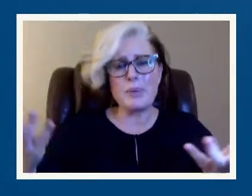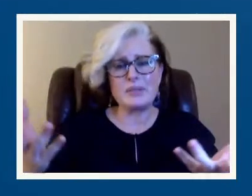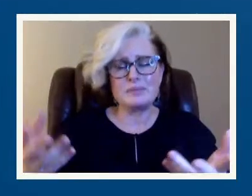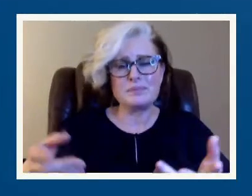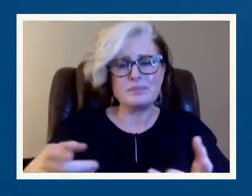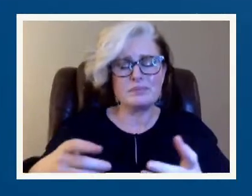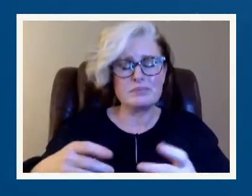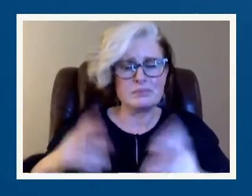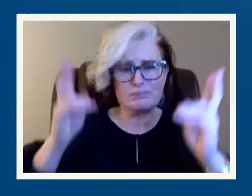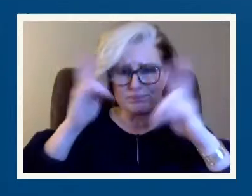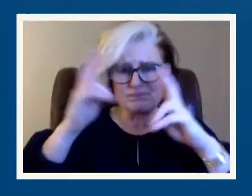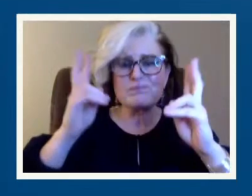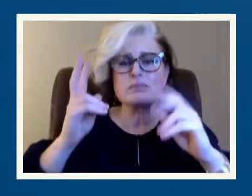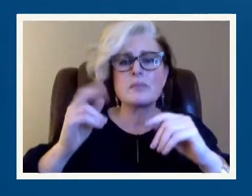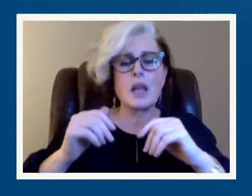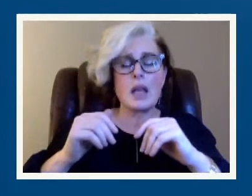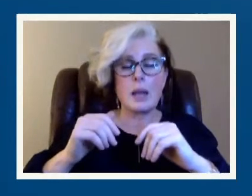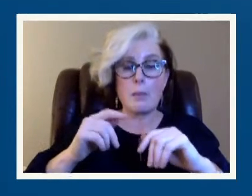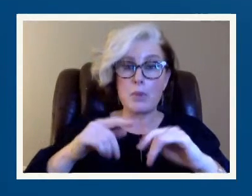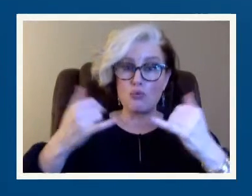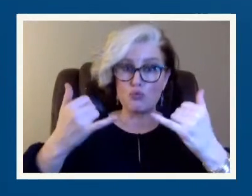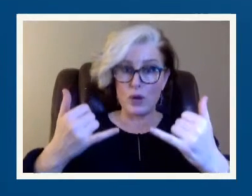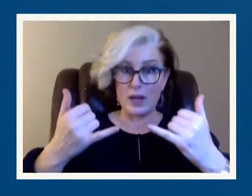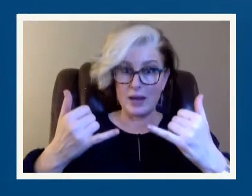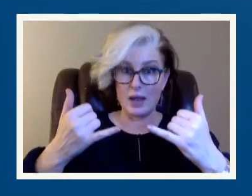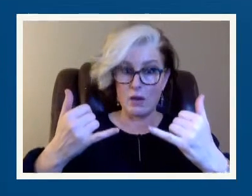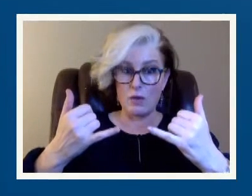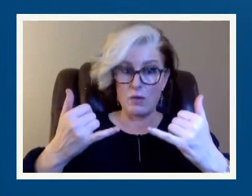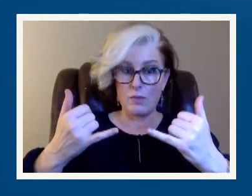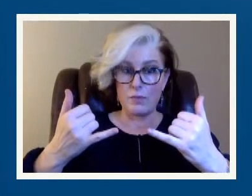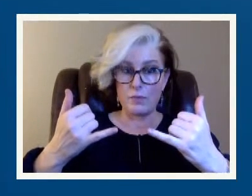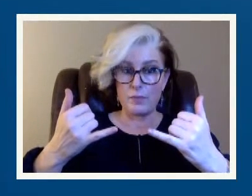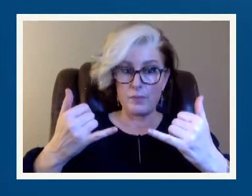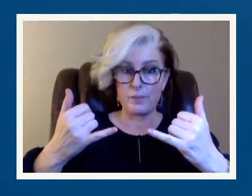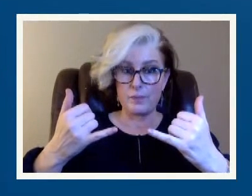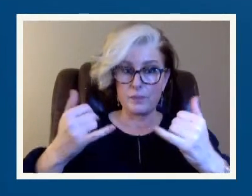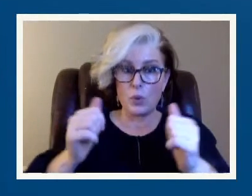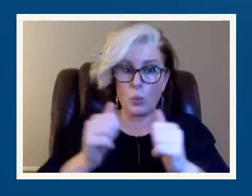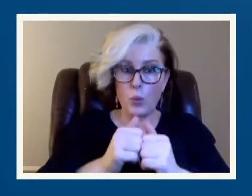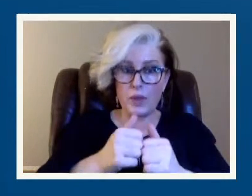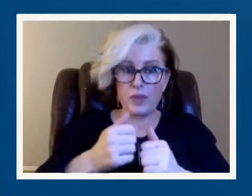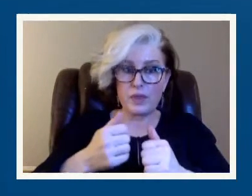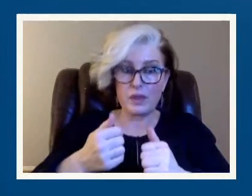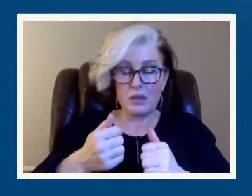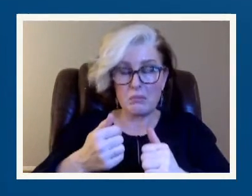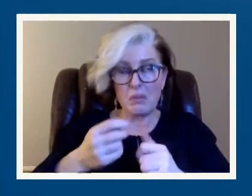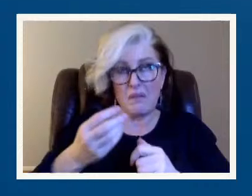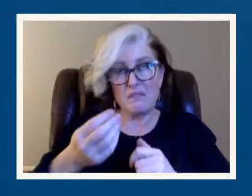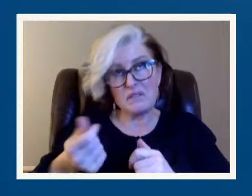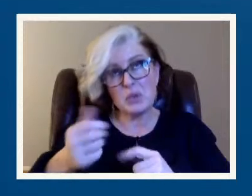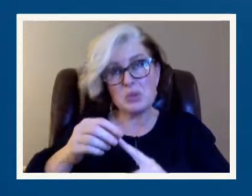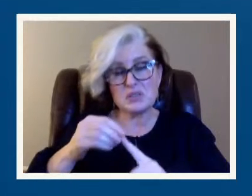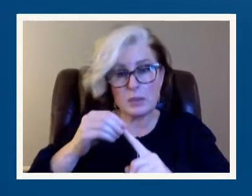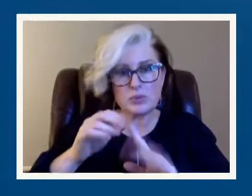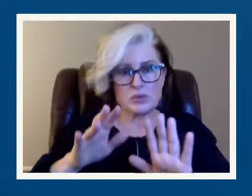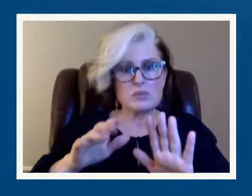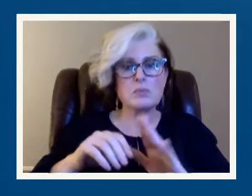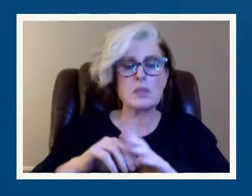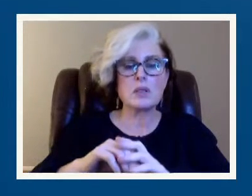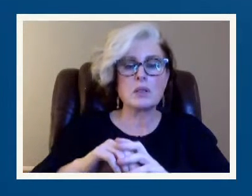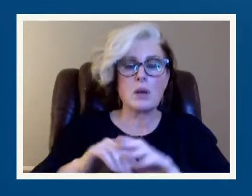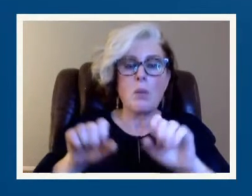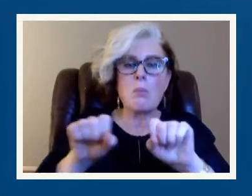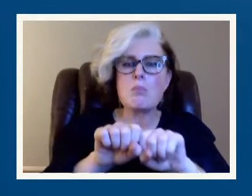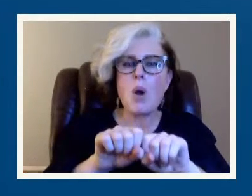But right now, at this moment, with a few notable exceptions, most